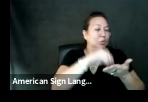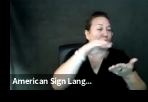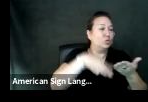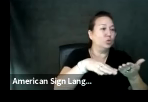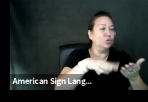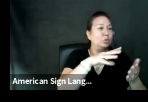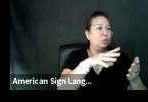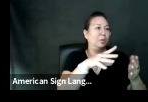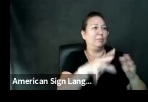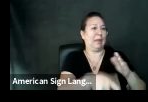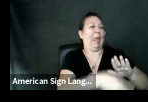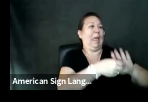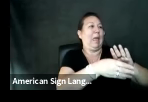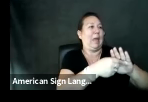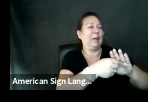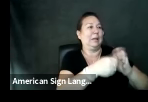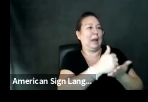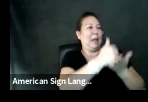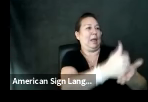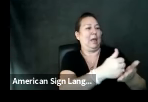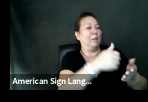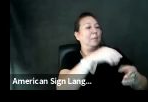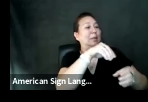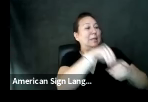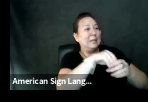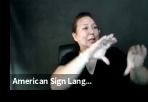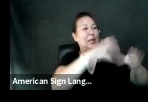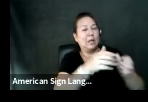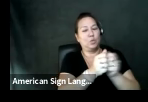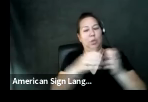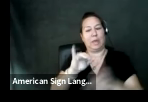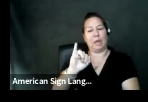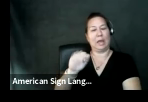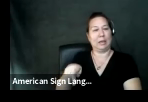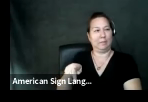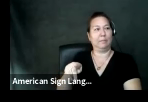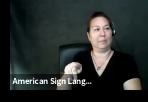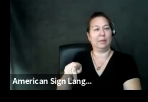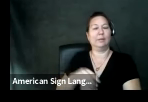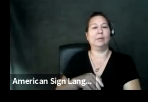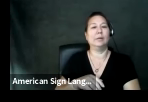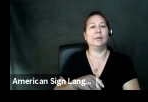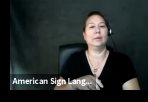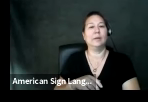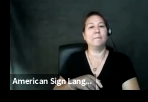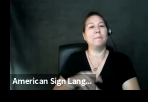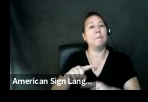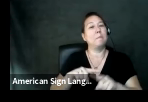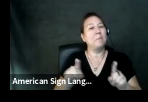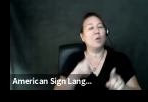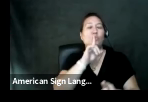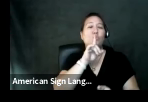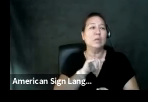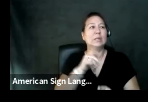So moving on, once we've established that a disability and an adverse effect, this slide kind of goes deeper into that, looking at